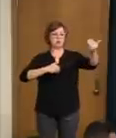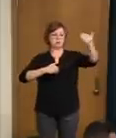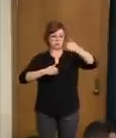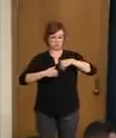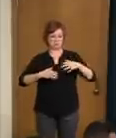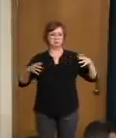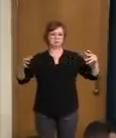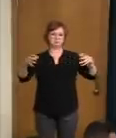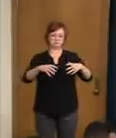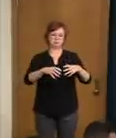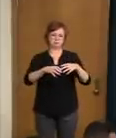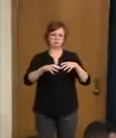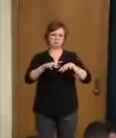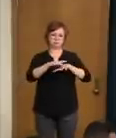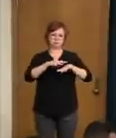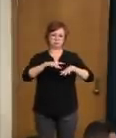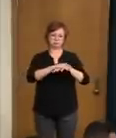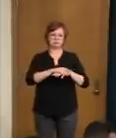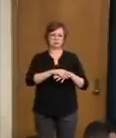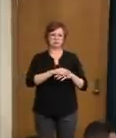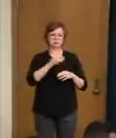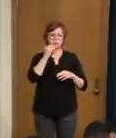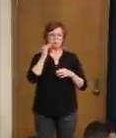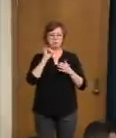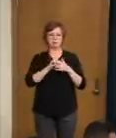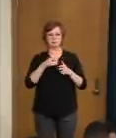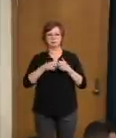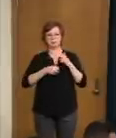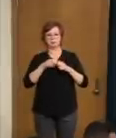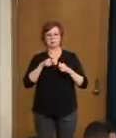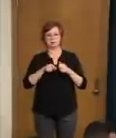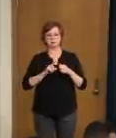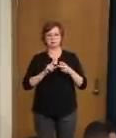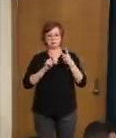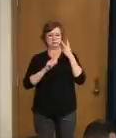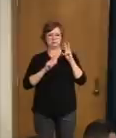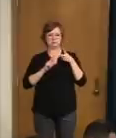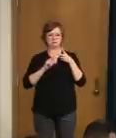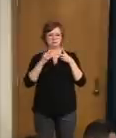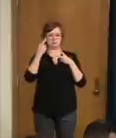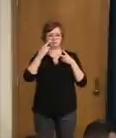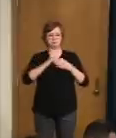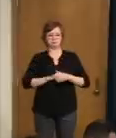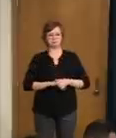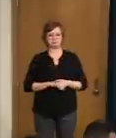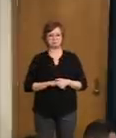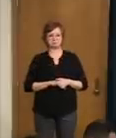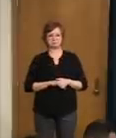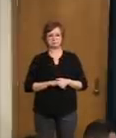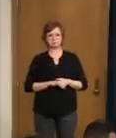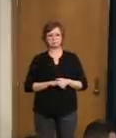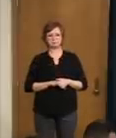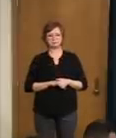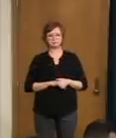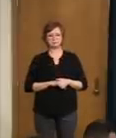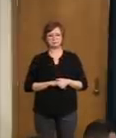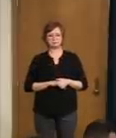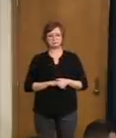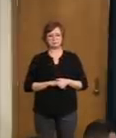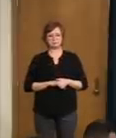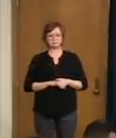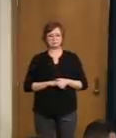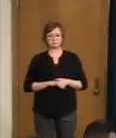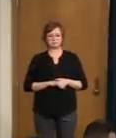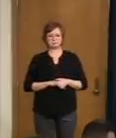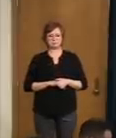saw even where you could as a single adult meet someone, we saw transmission